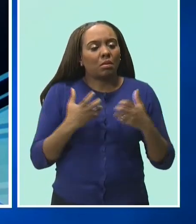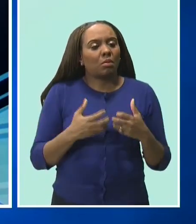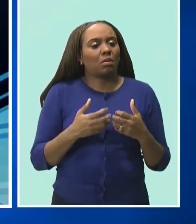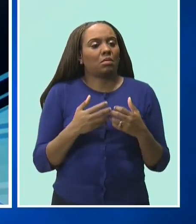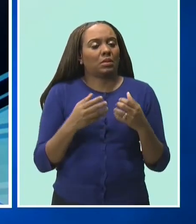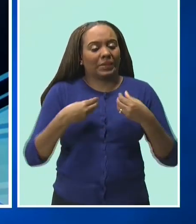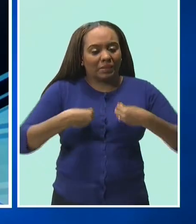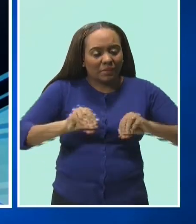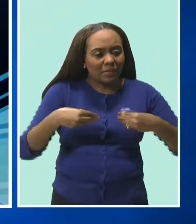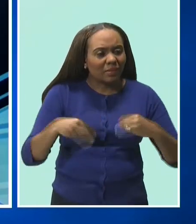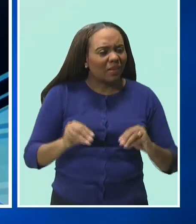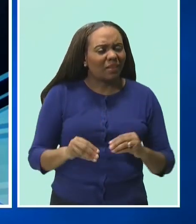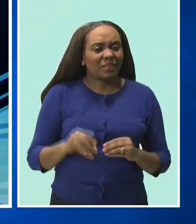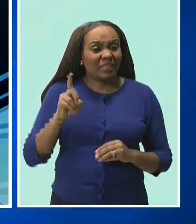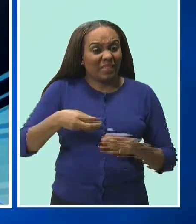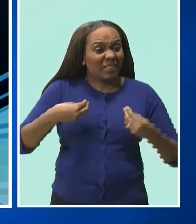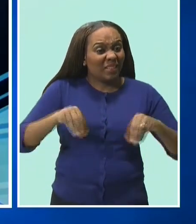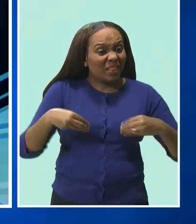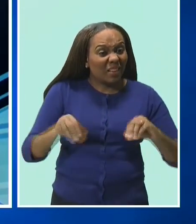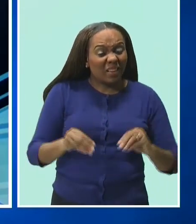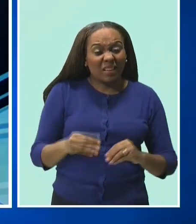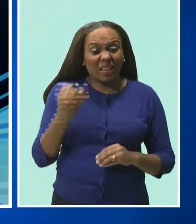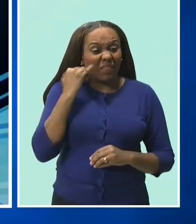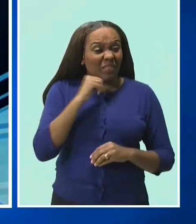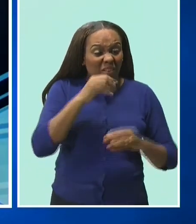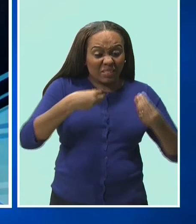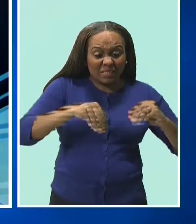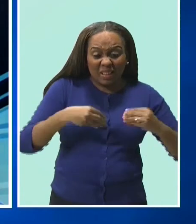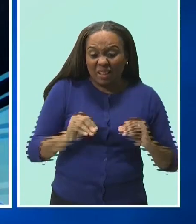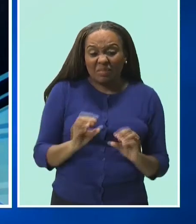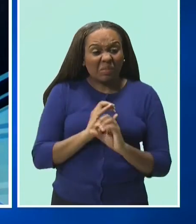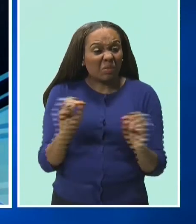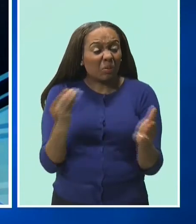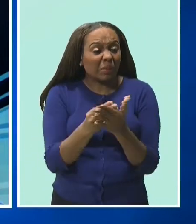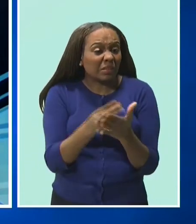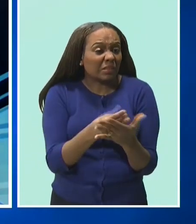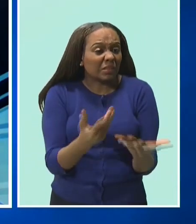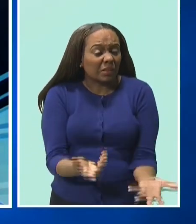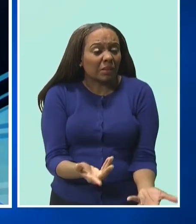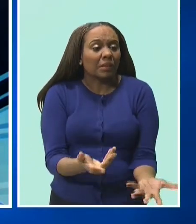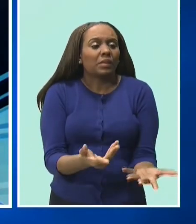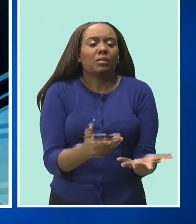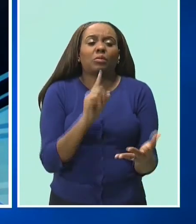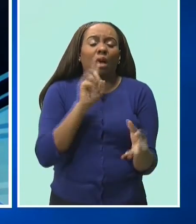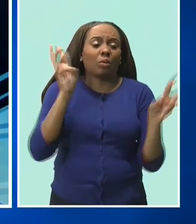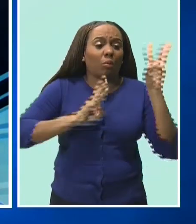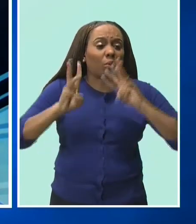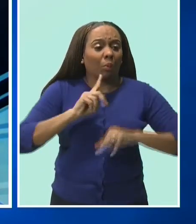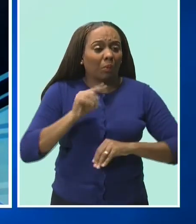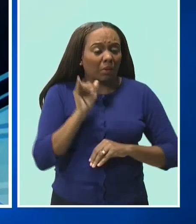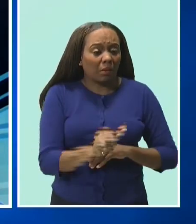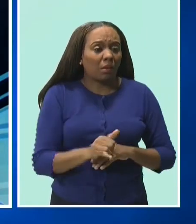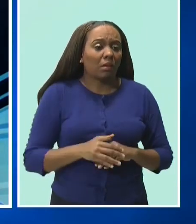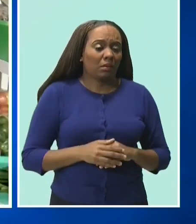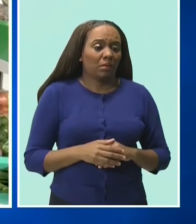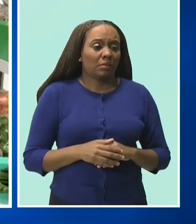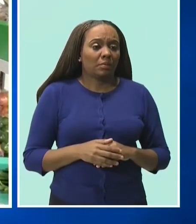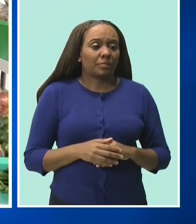They want to sell the produce, and it has impacted their revenue, the income stream. And that is the main concern for a lot of those